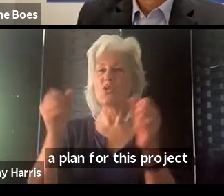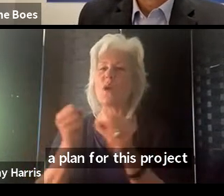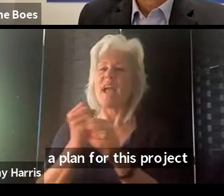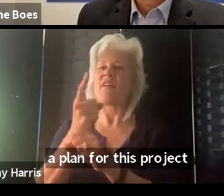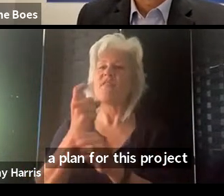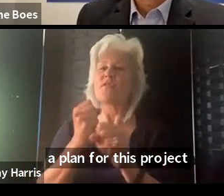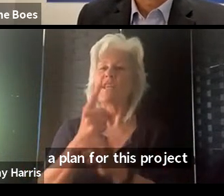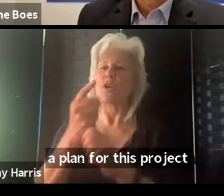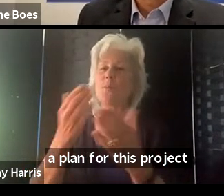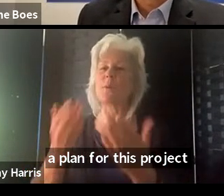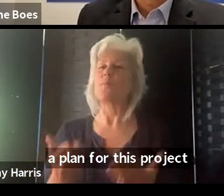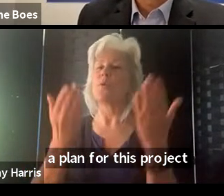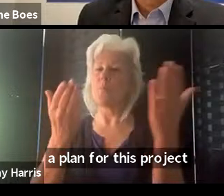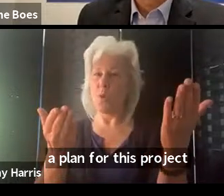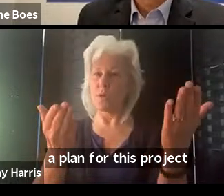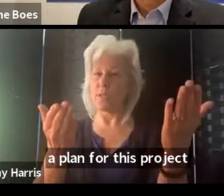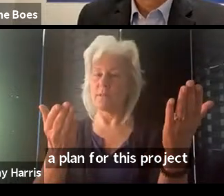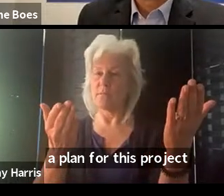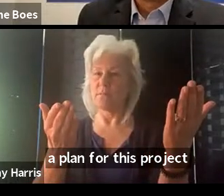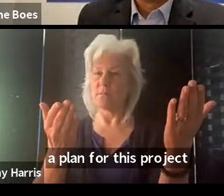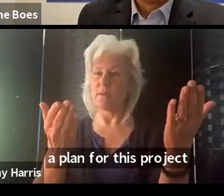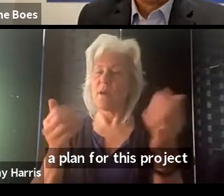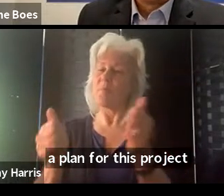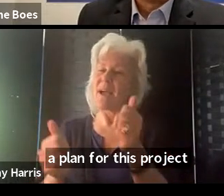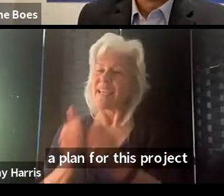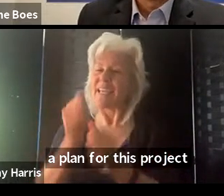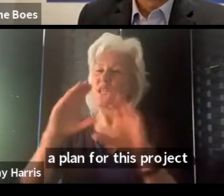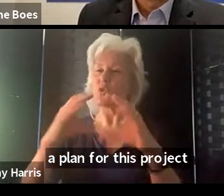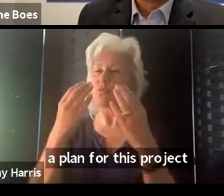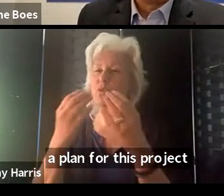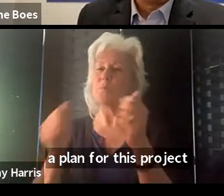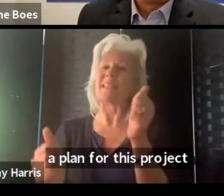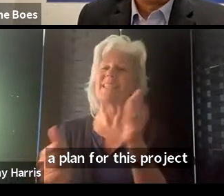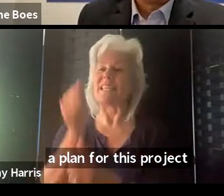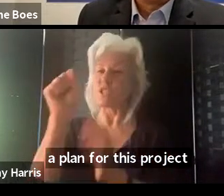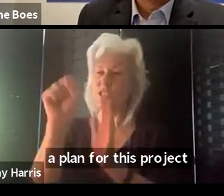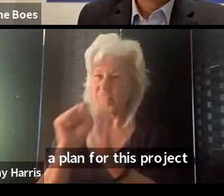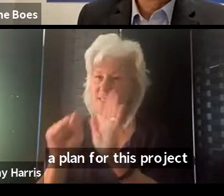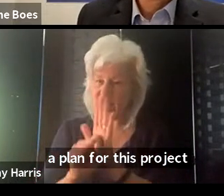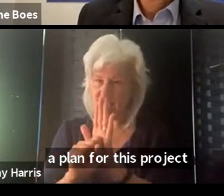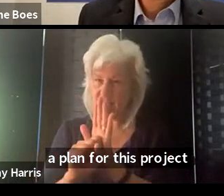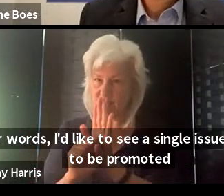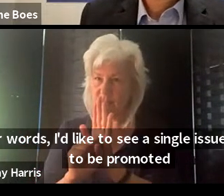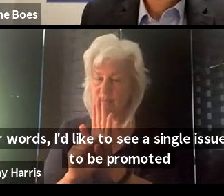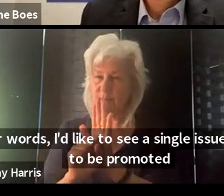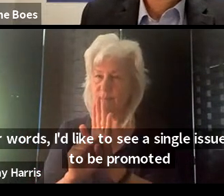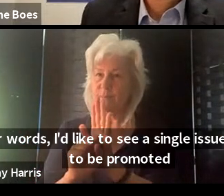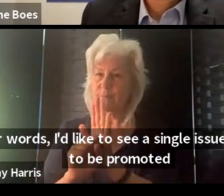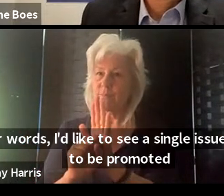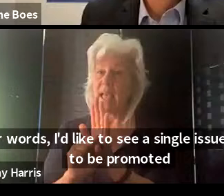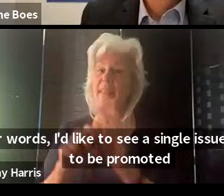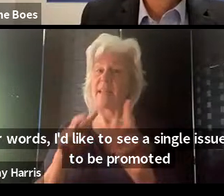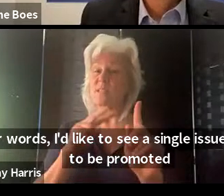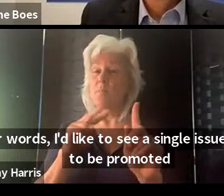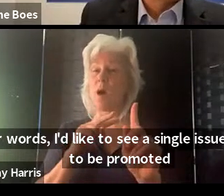promoted by each group in each state, and that it be